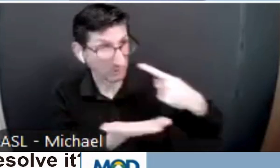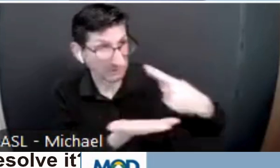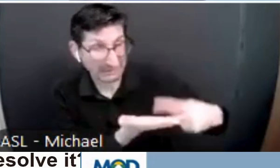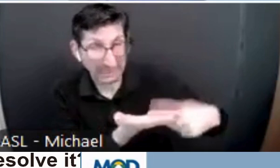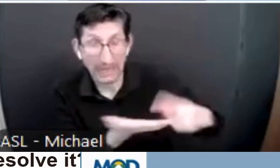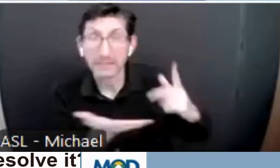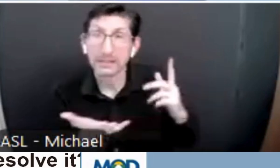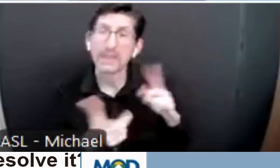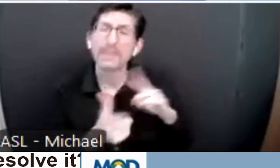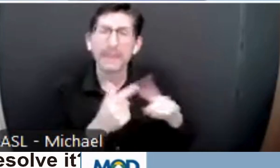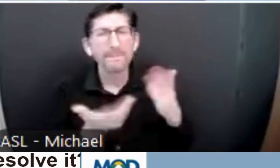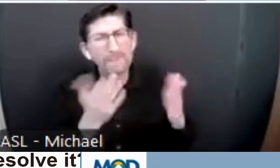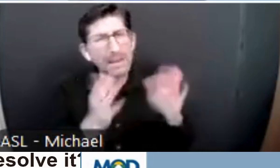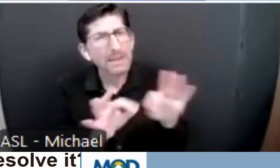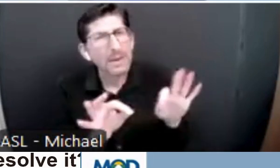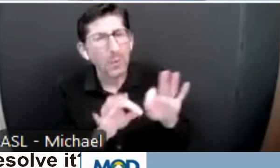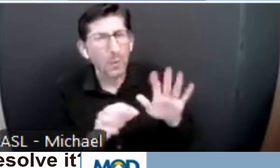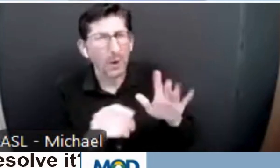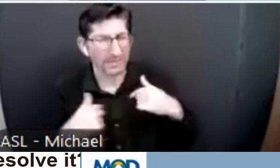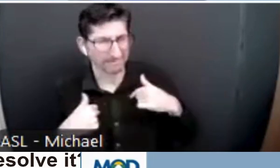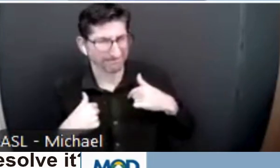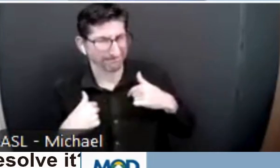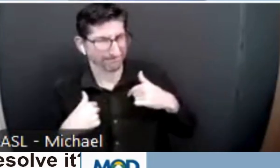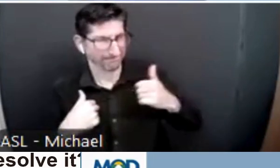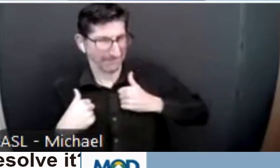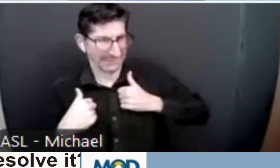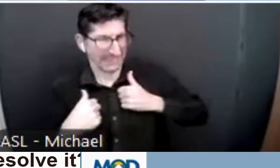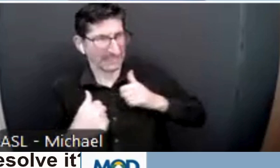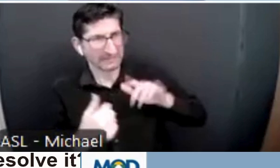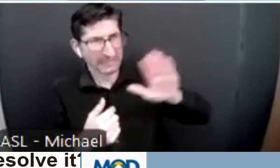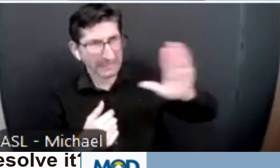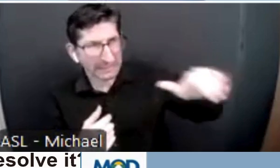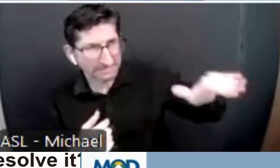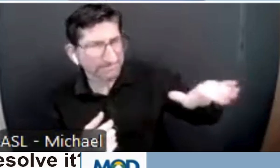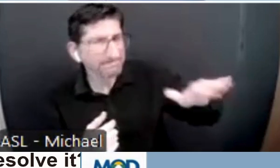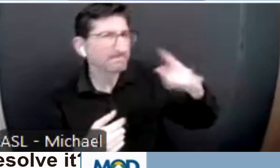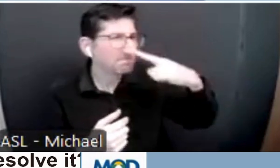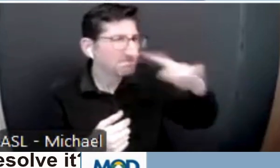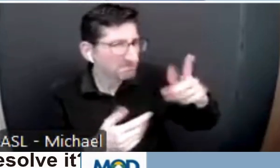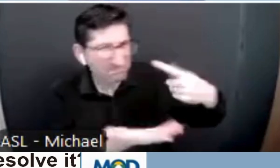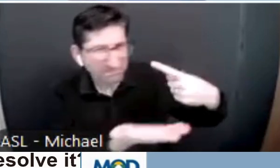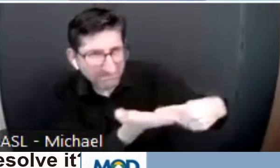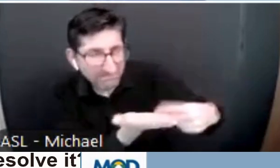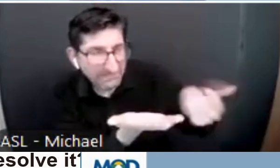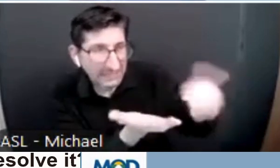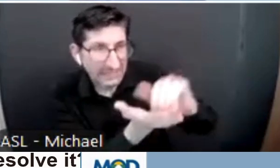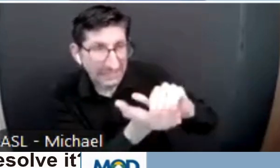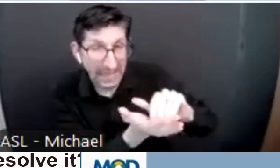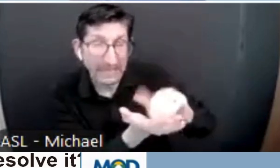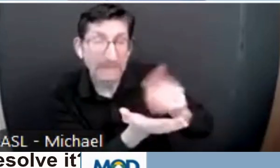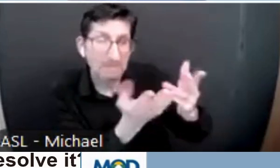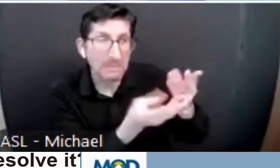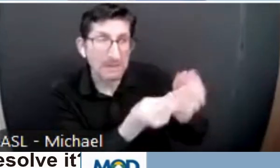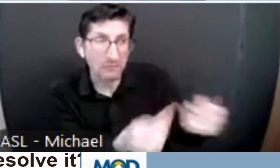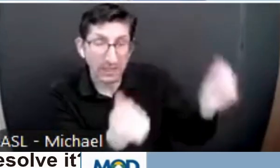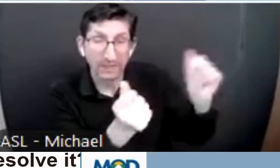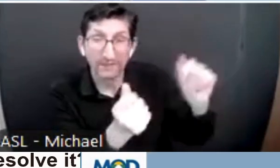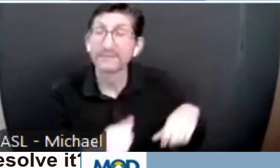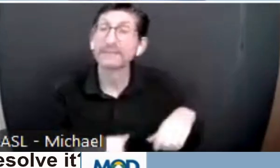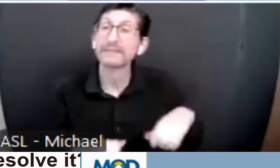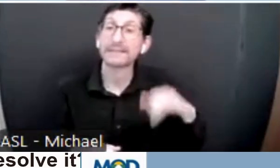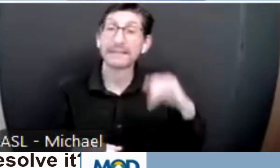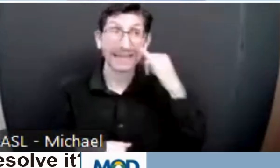reconsider, because it may offer a possibility for resolution. Now, if you do this instead of immediately